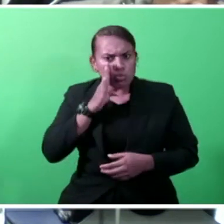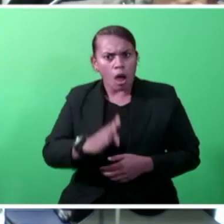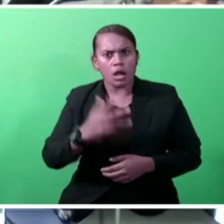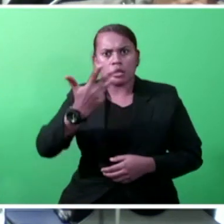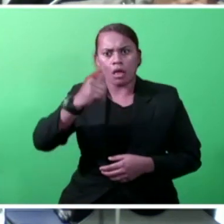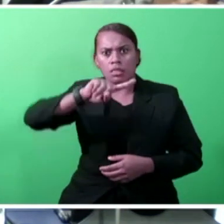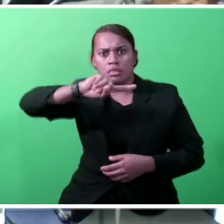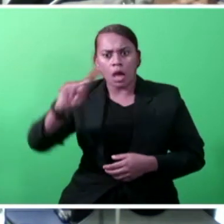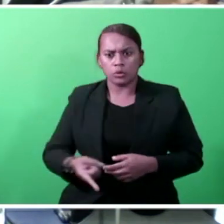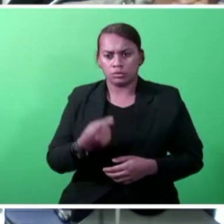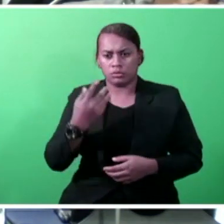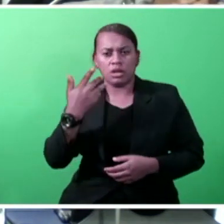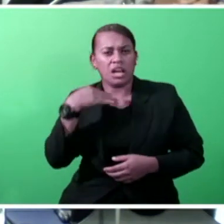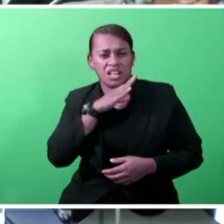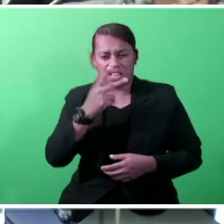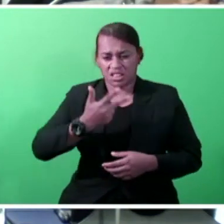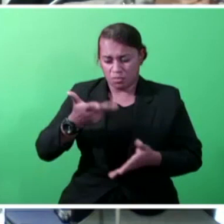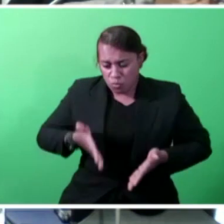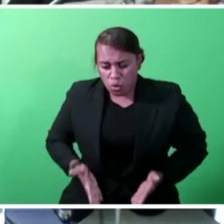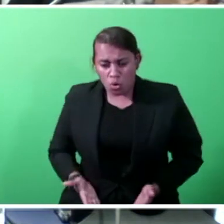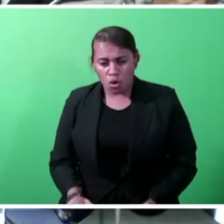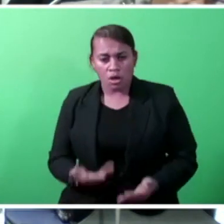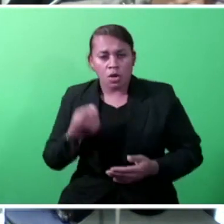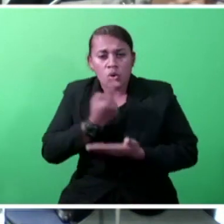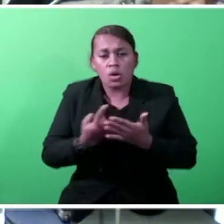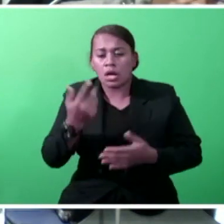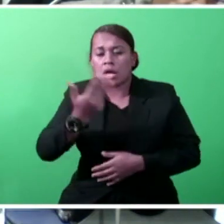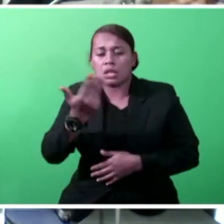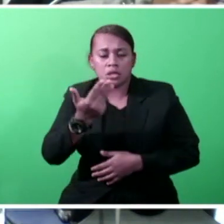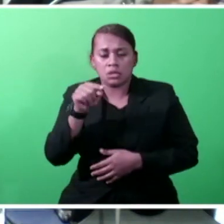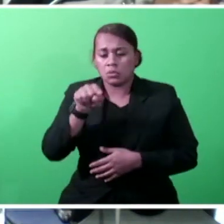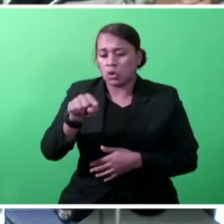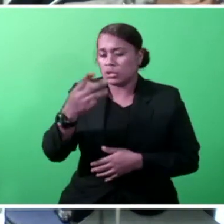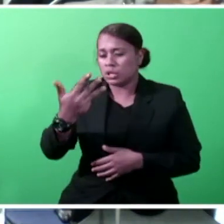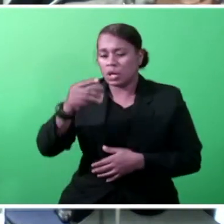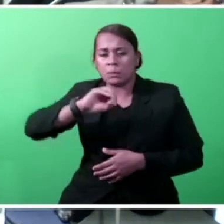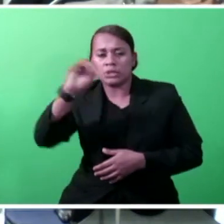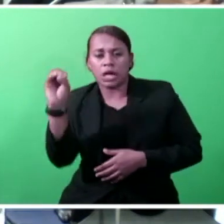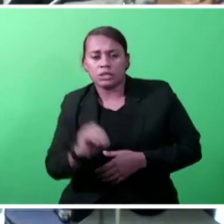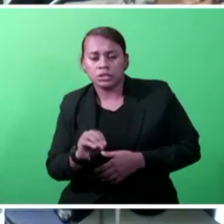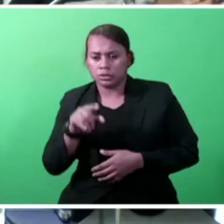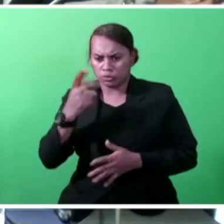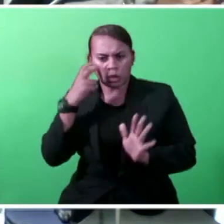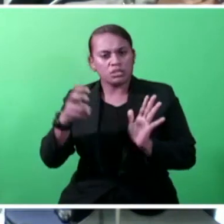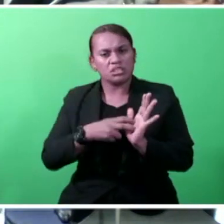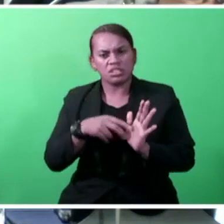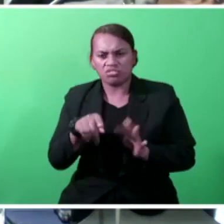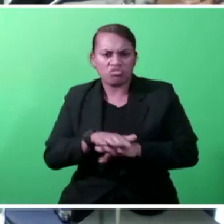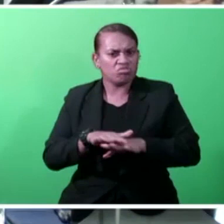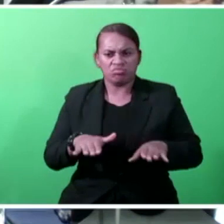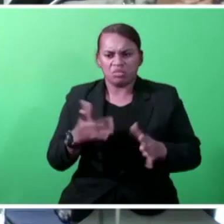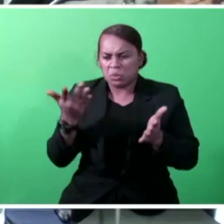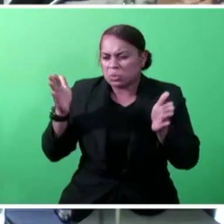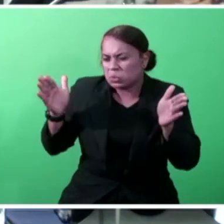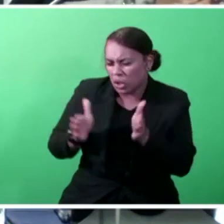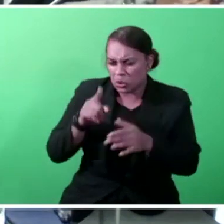19,180 births, only 19.9% of the children were registered within 2 months of the child being